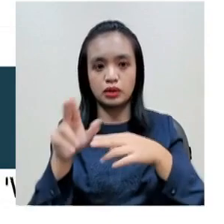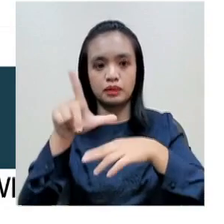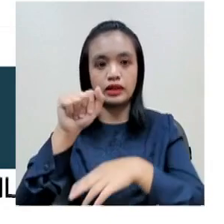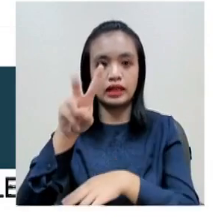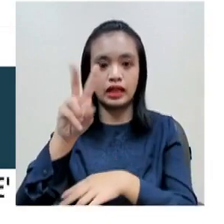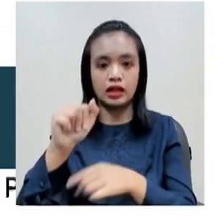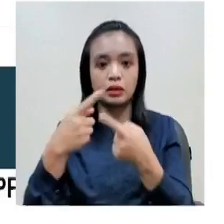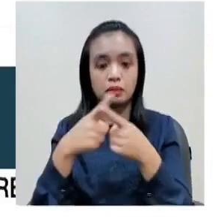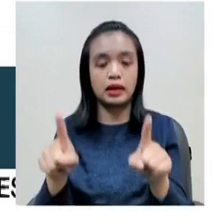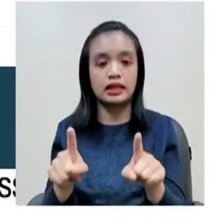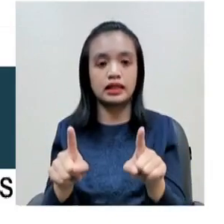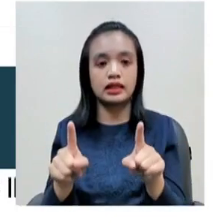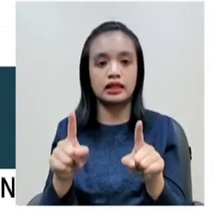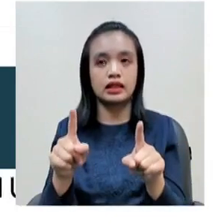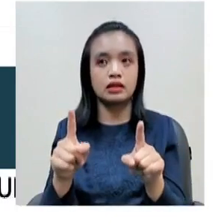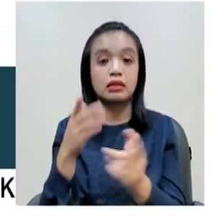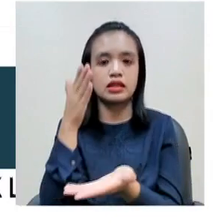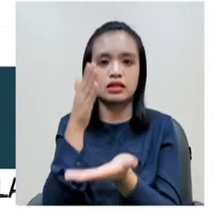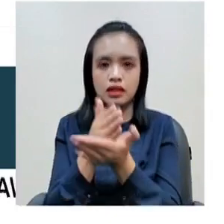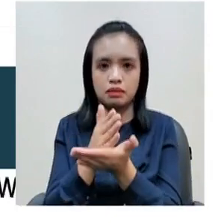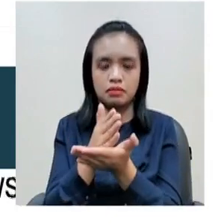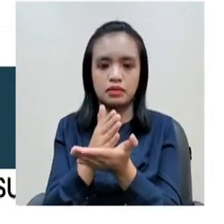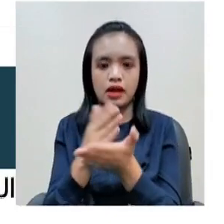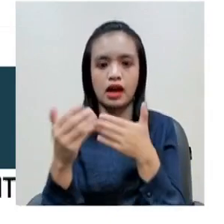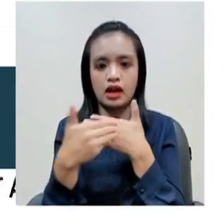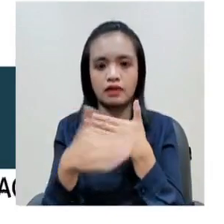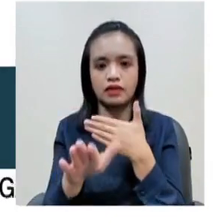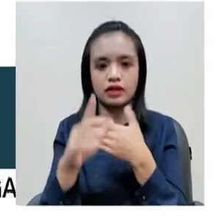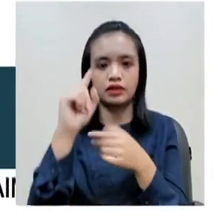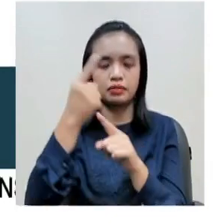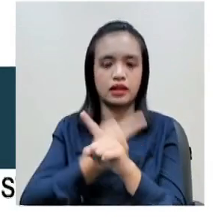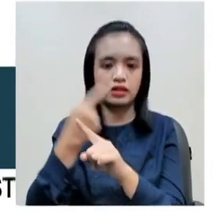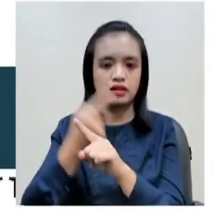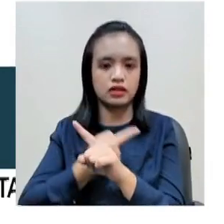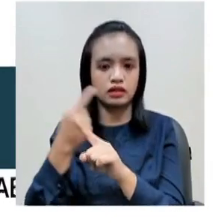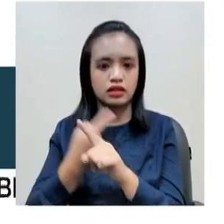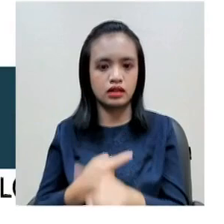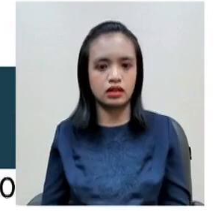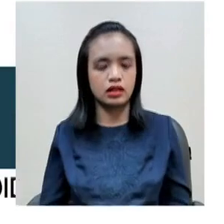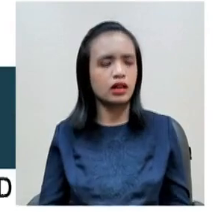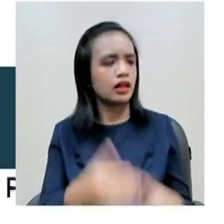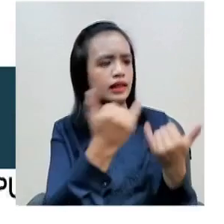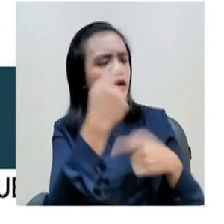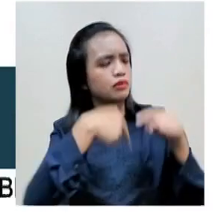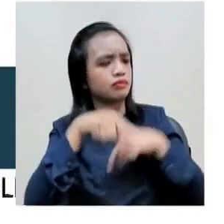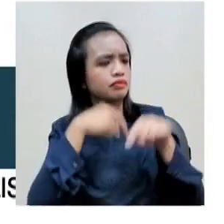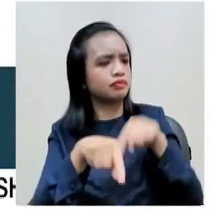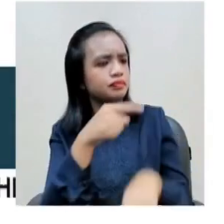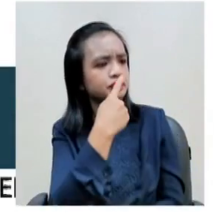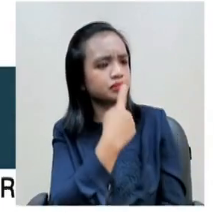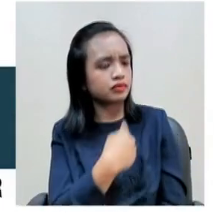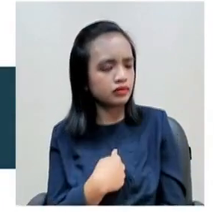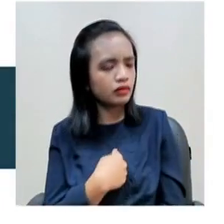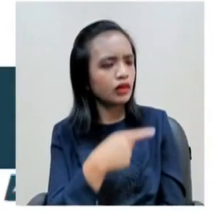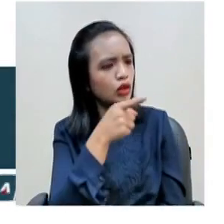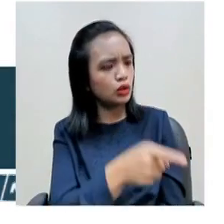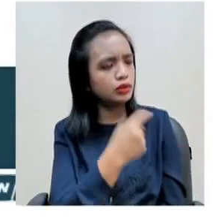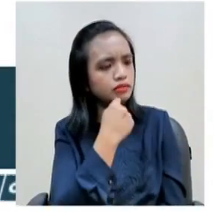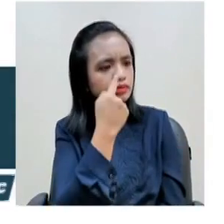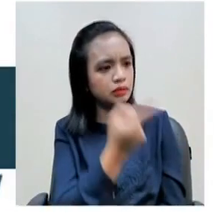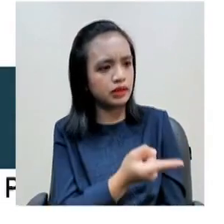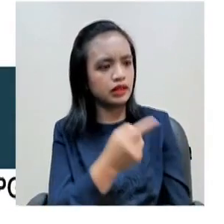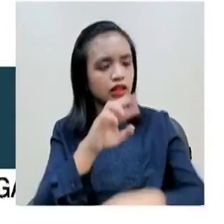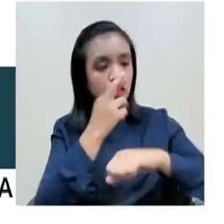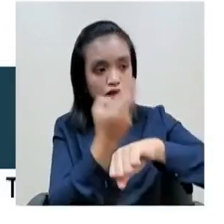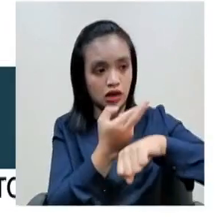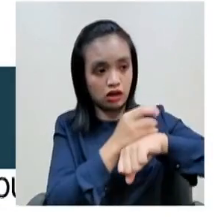cease after a few months. Okay. Maybe. Now, when Marton, let's go back to what you mentioned earlier. You said the rockfall